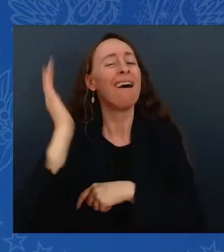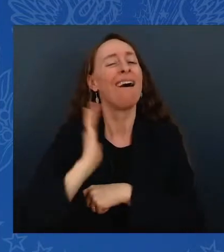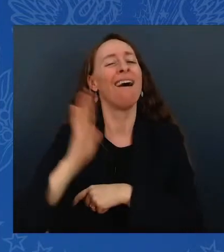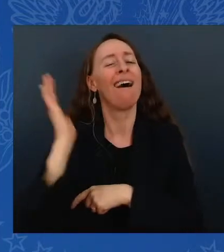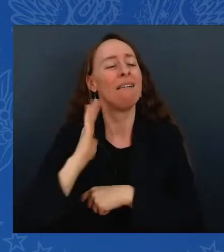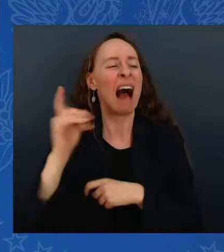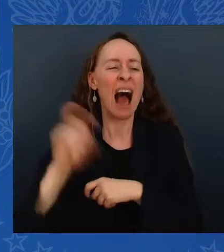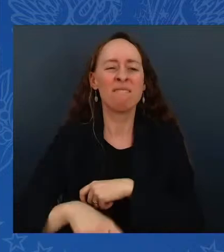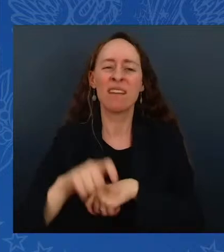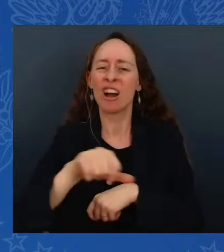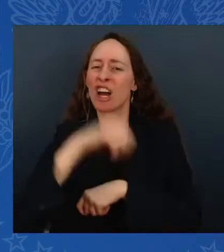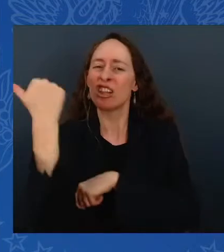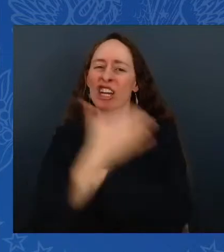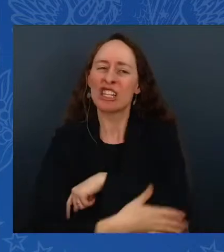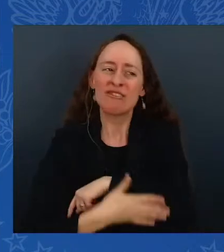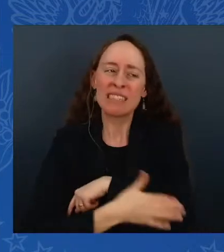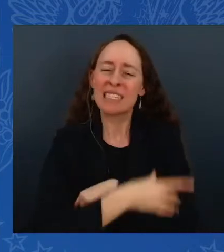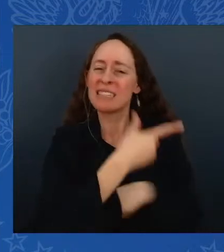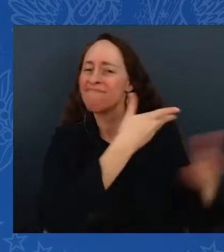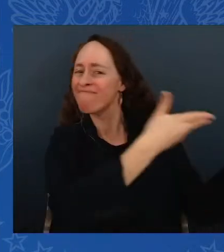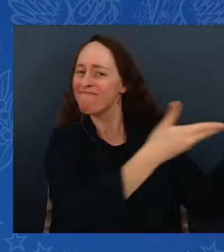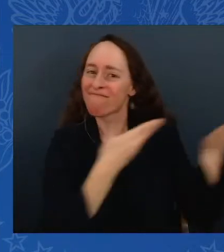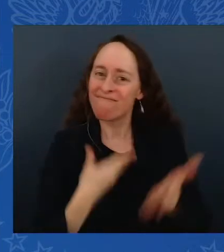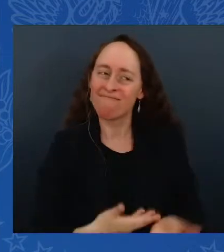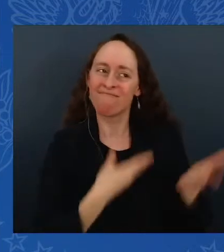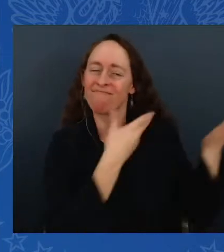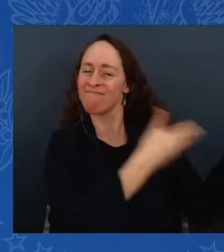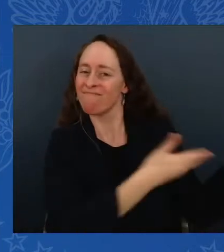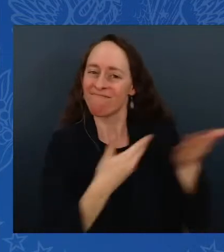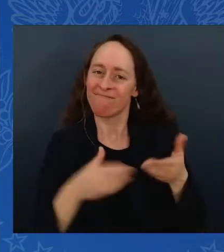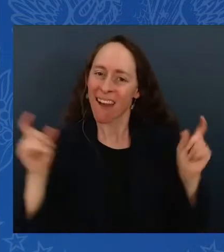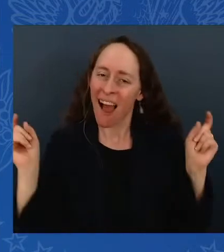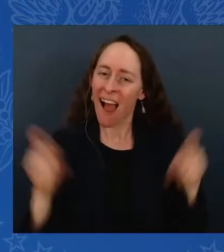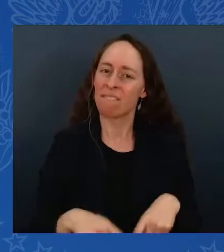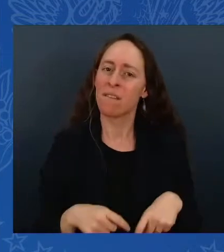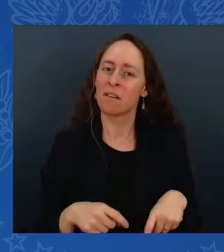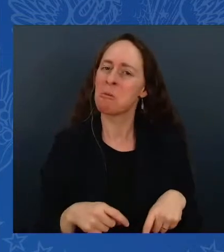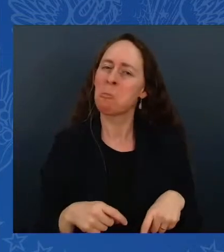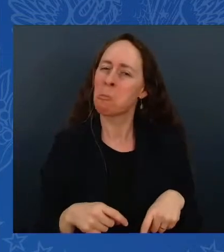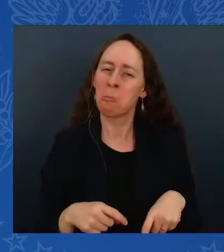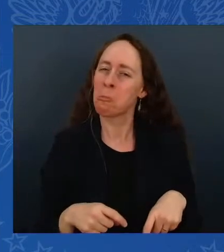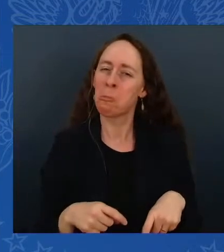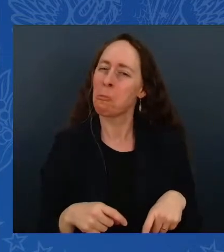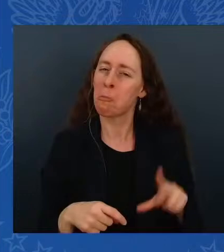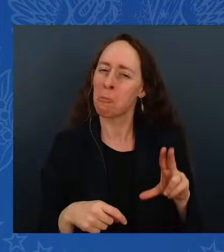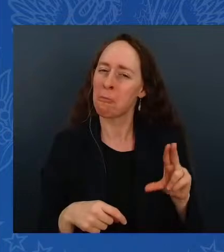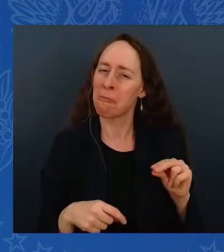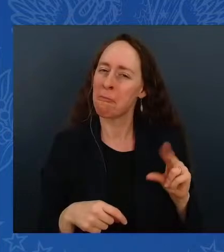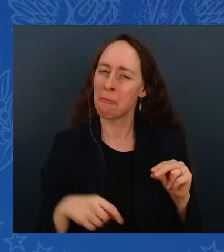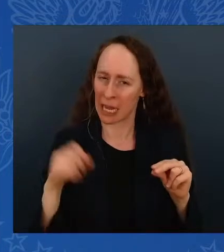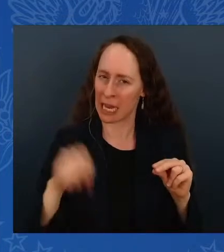new playbook is we export American products and create American jobs right here in America where they belong.